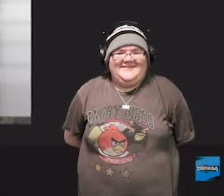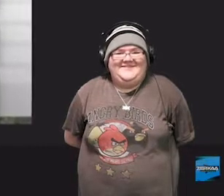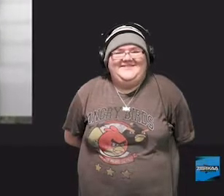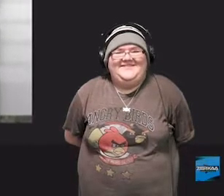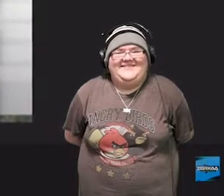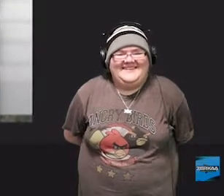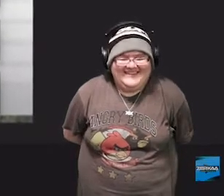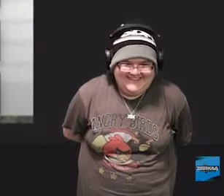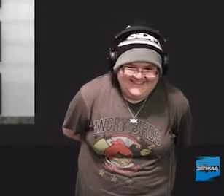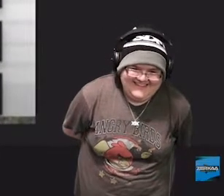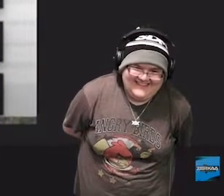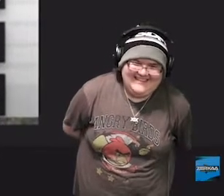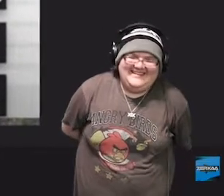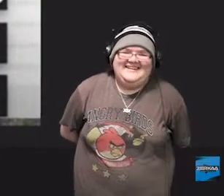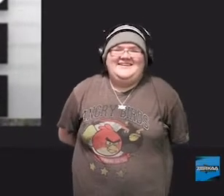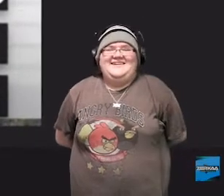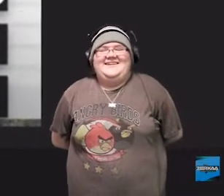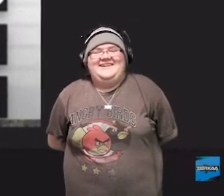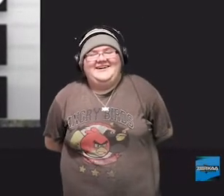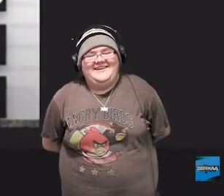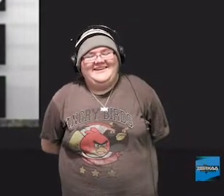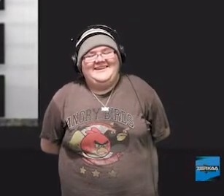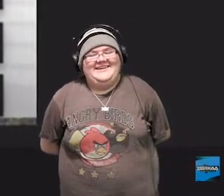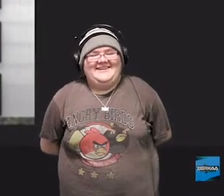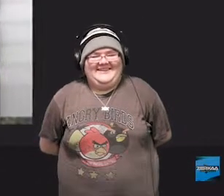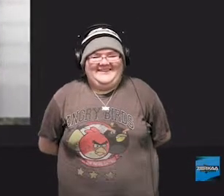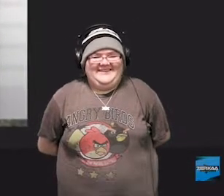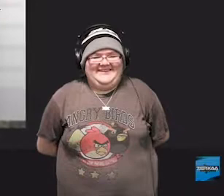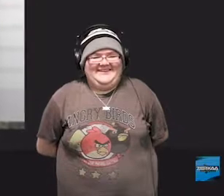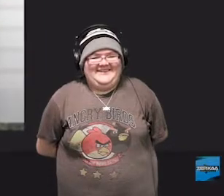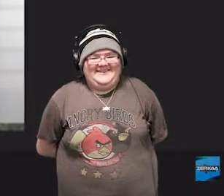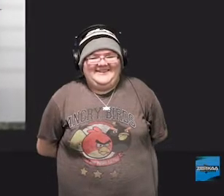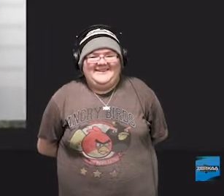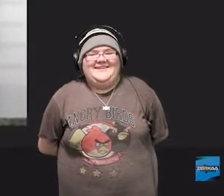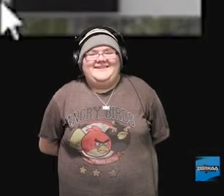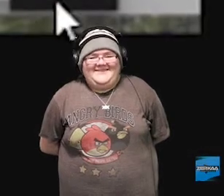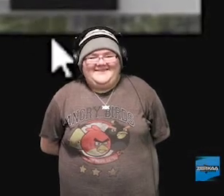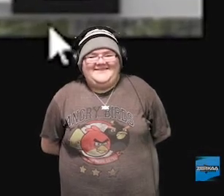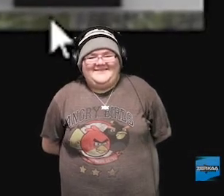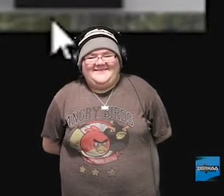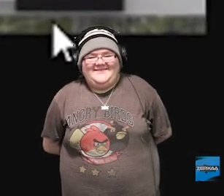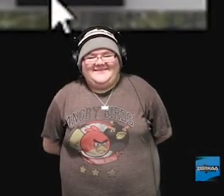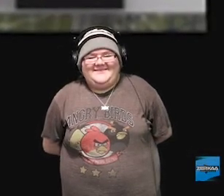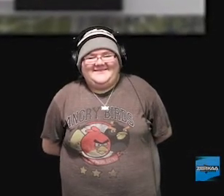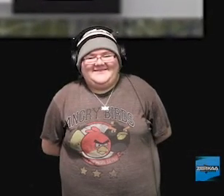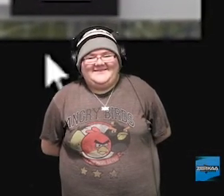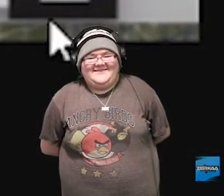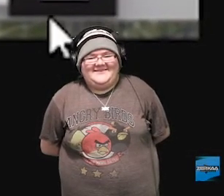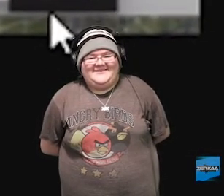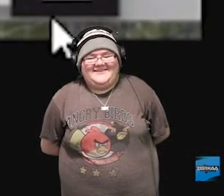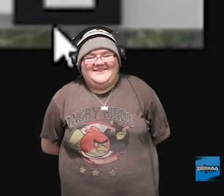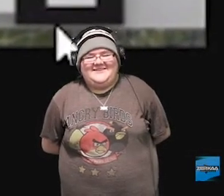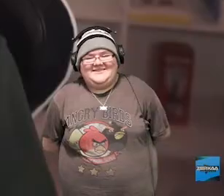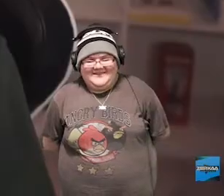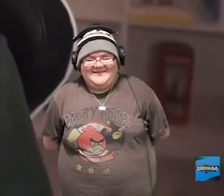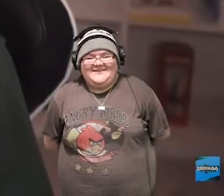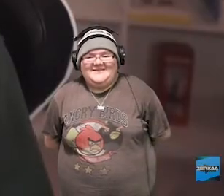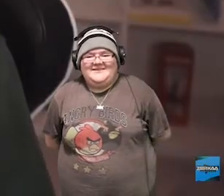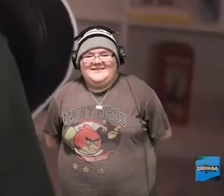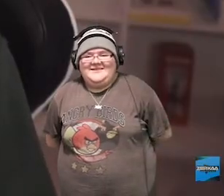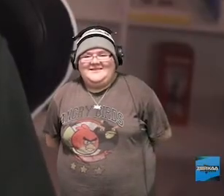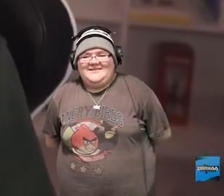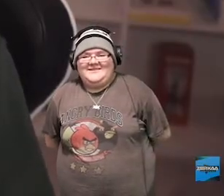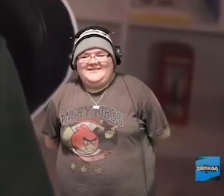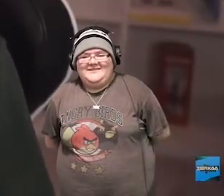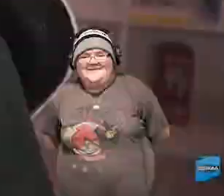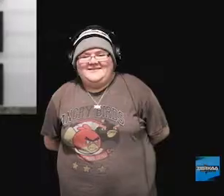mean, combined, I've got 26 there, and no one, I mean, Ethan's also banging it as well. You know what, Toby's an unsung hero. He's got 2 assists, right? He should have more assists